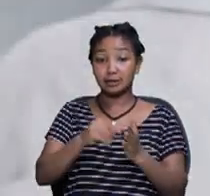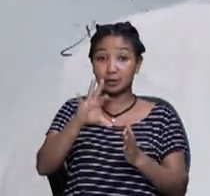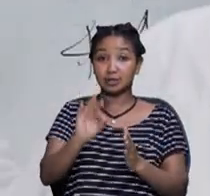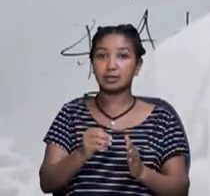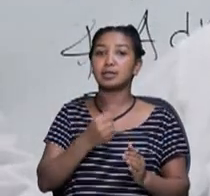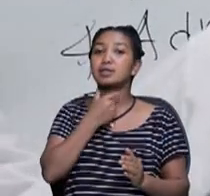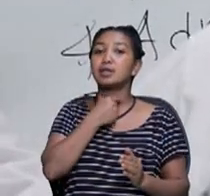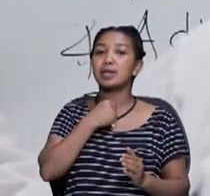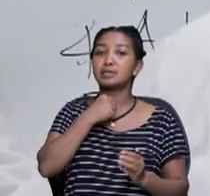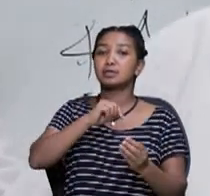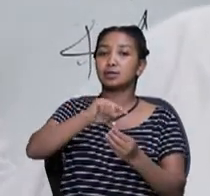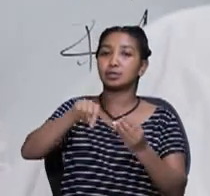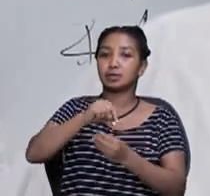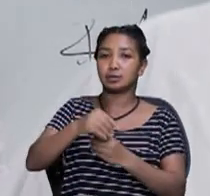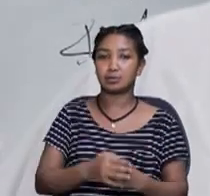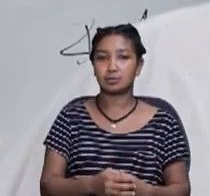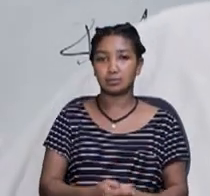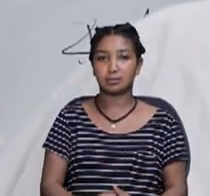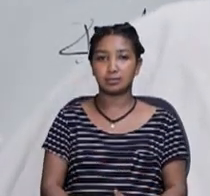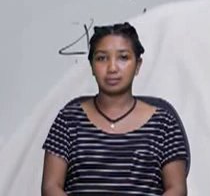looks like this.